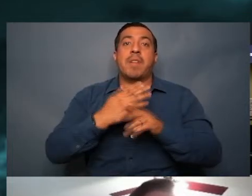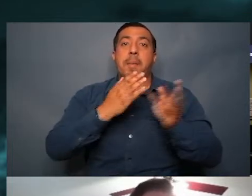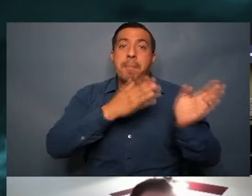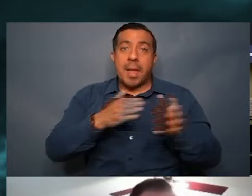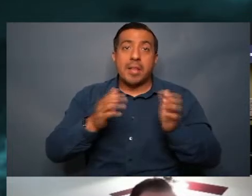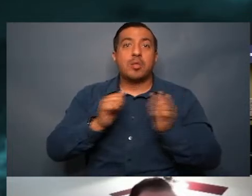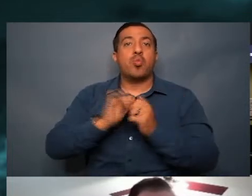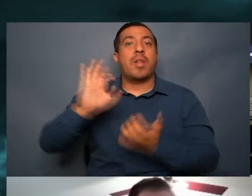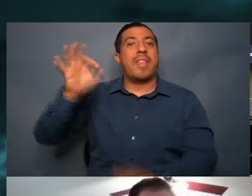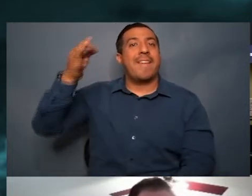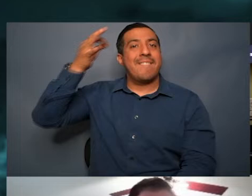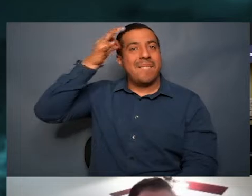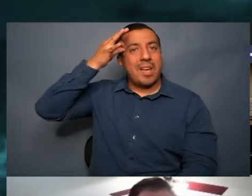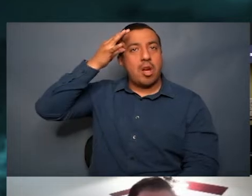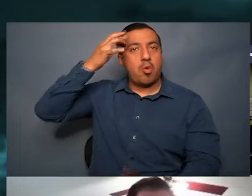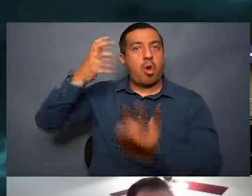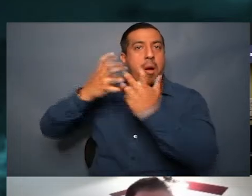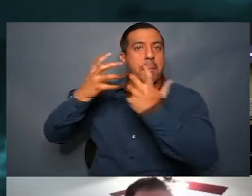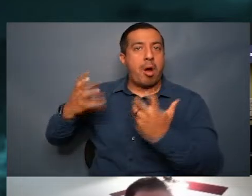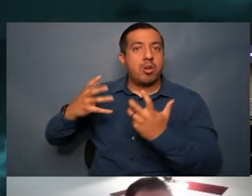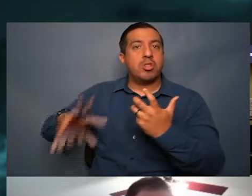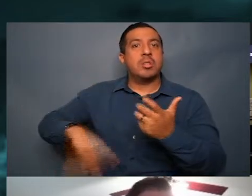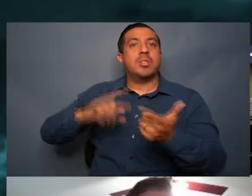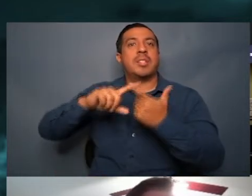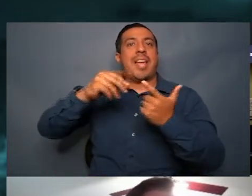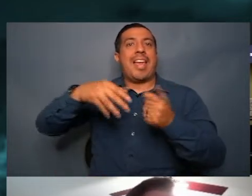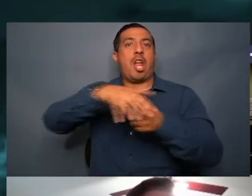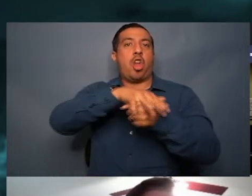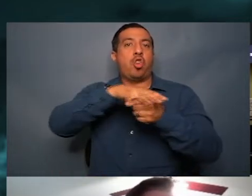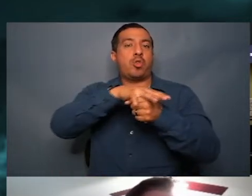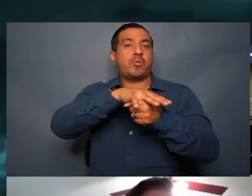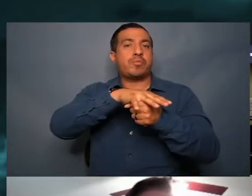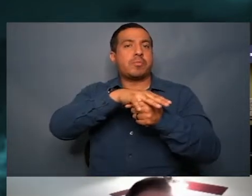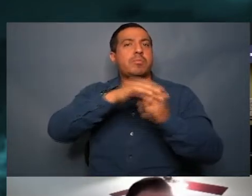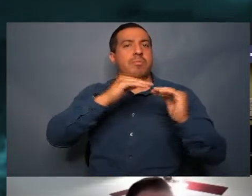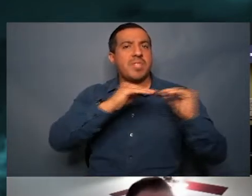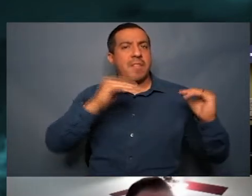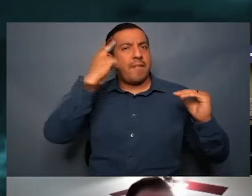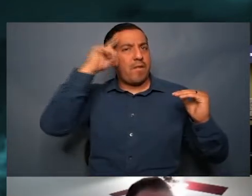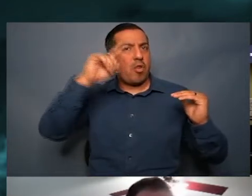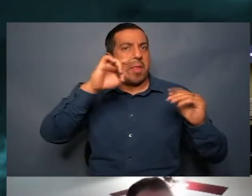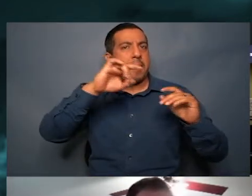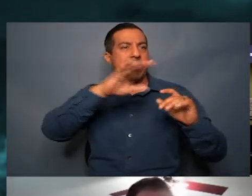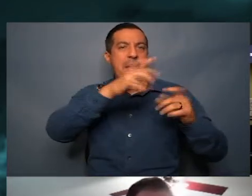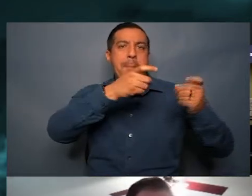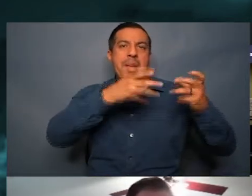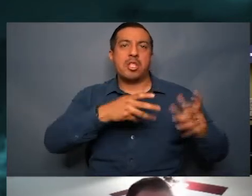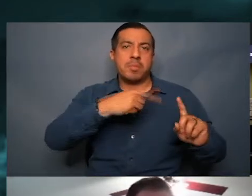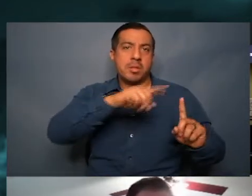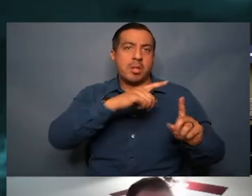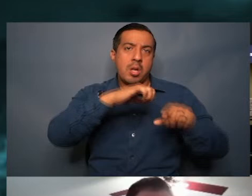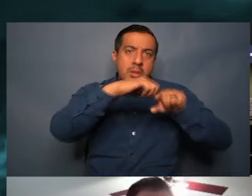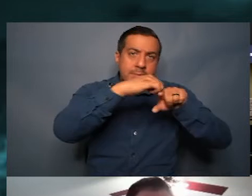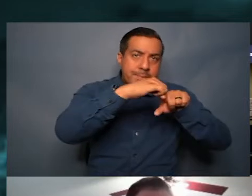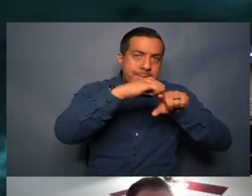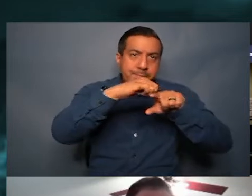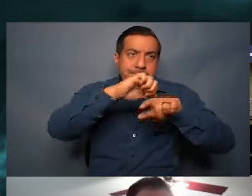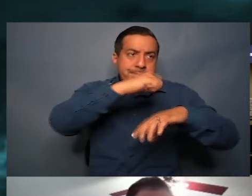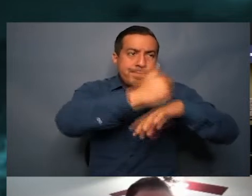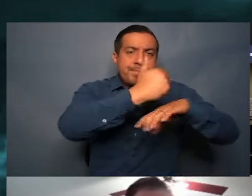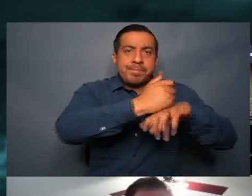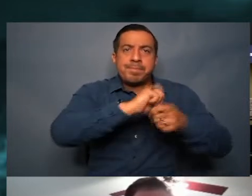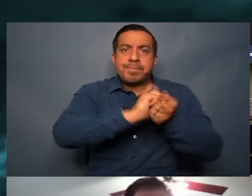along with our federal partners, and each of us at the local level as emergency managers practice and understand the changes that we